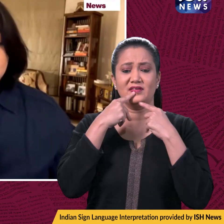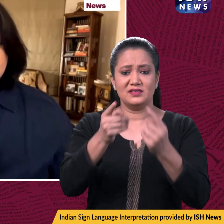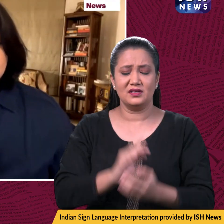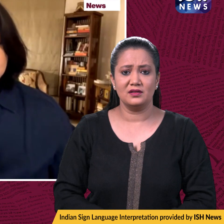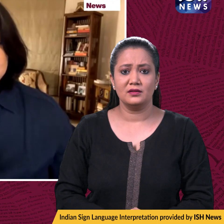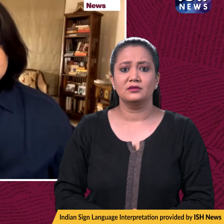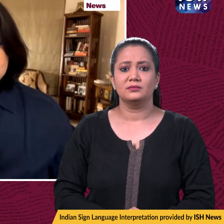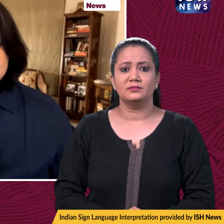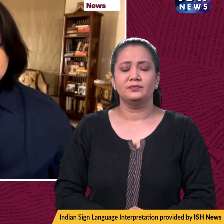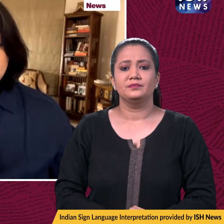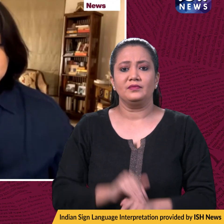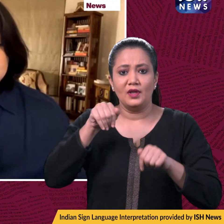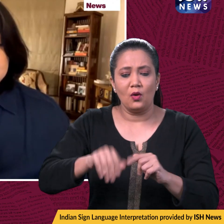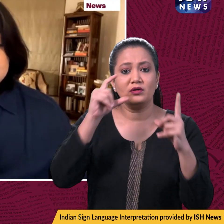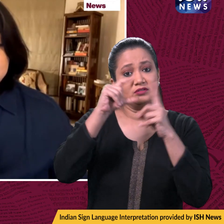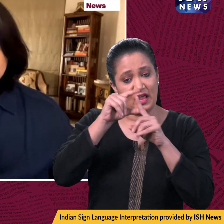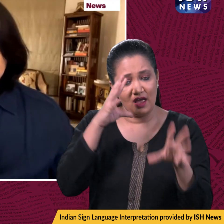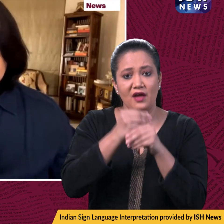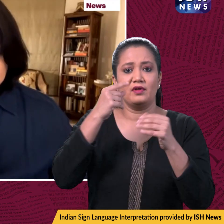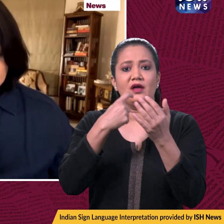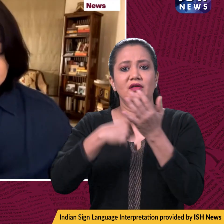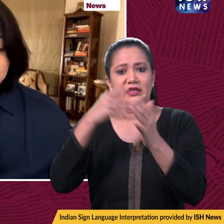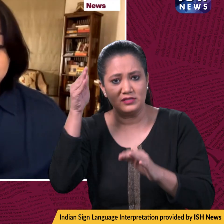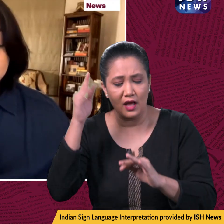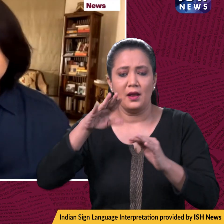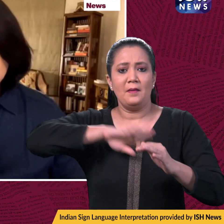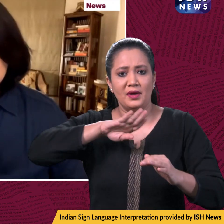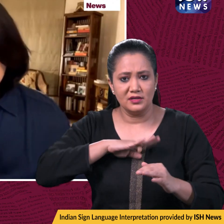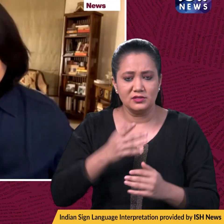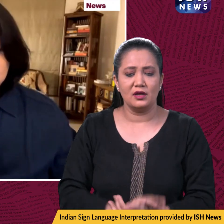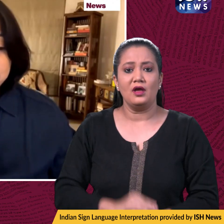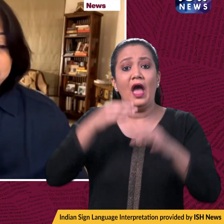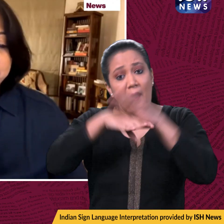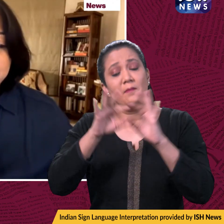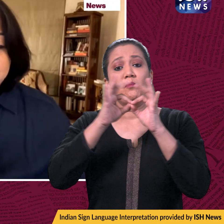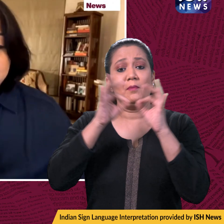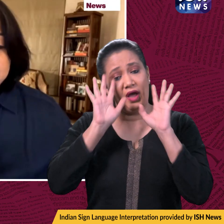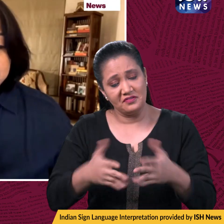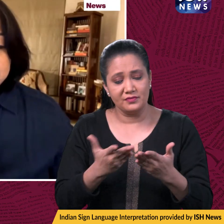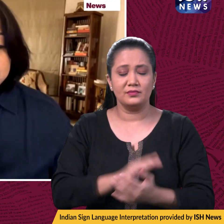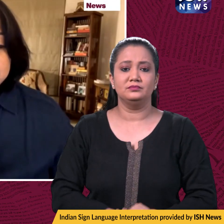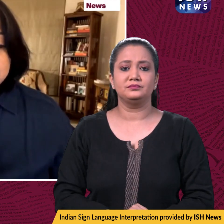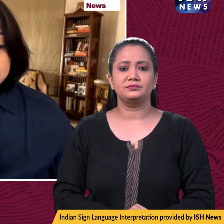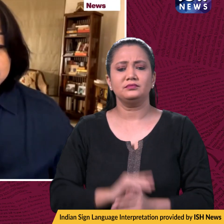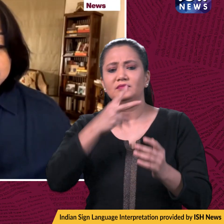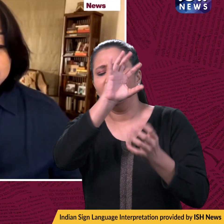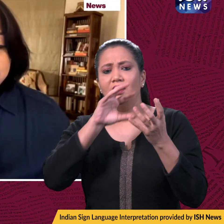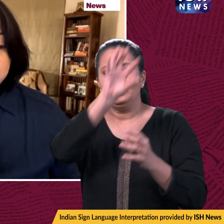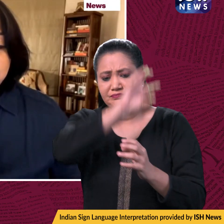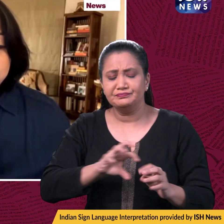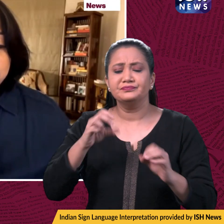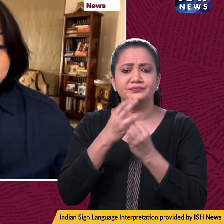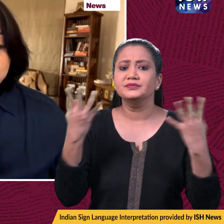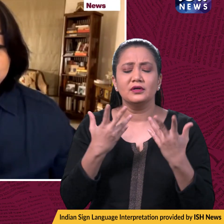NDTV. There have been cases now reported in Delhi, Rajasthan and Maharashtra, including the city of Mumbai. Other cases, the other states